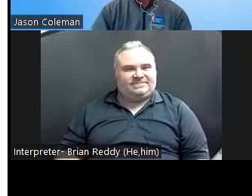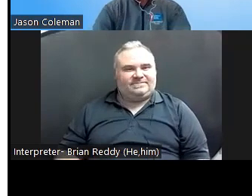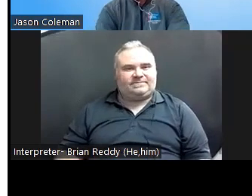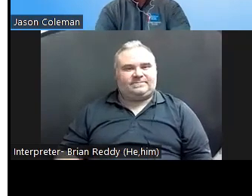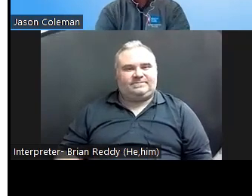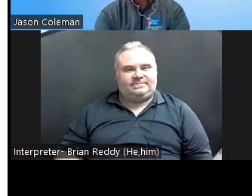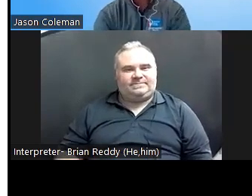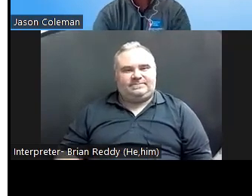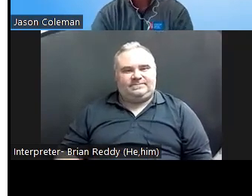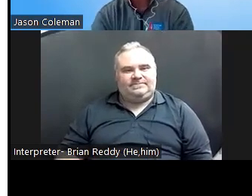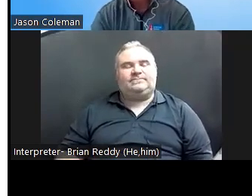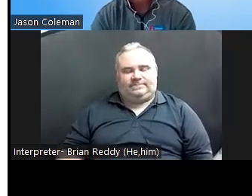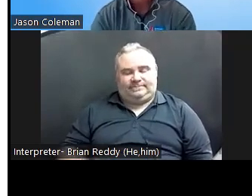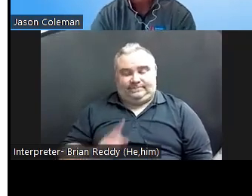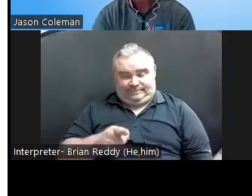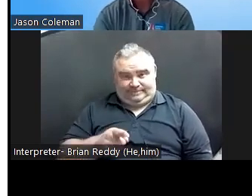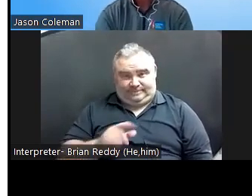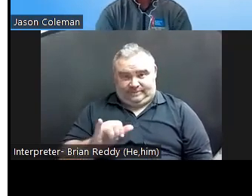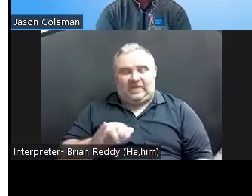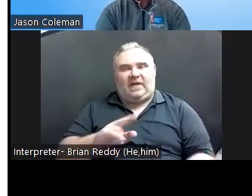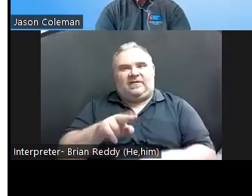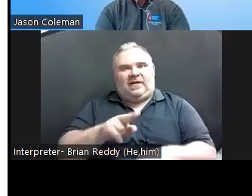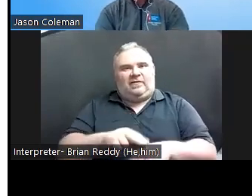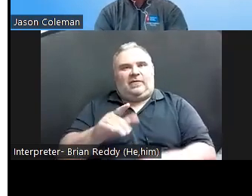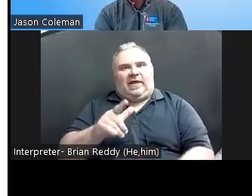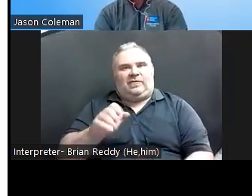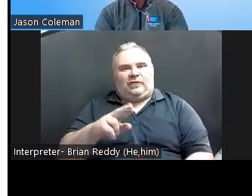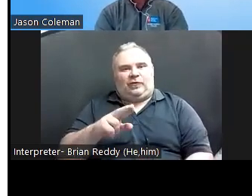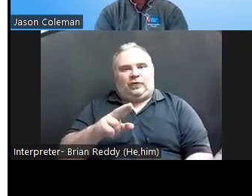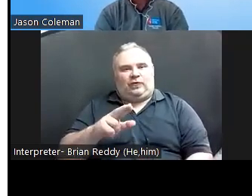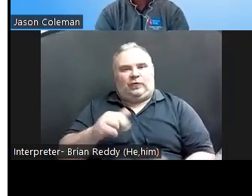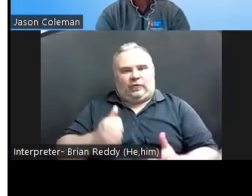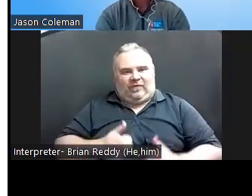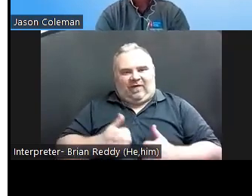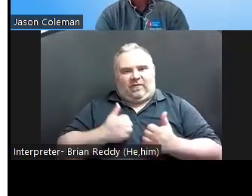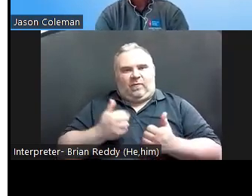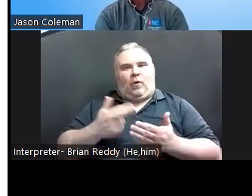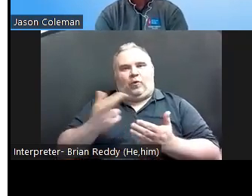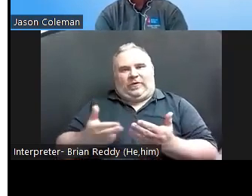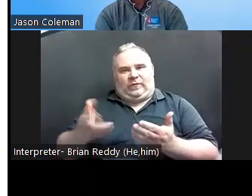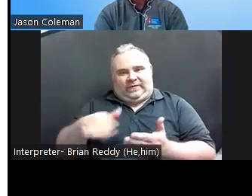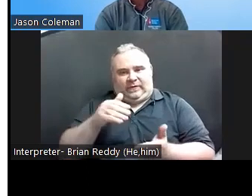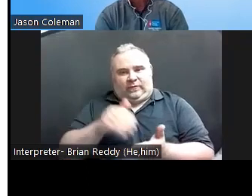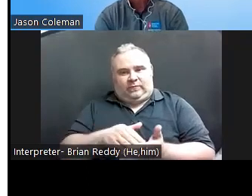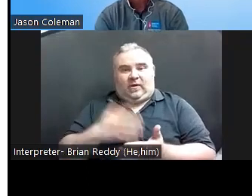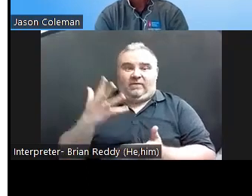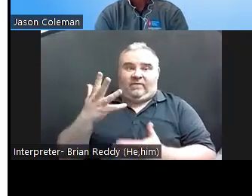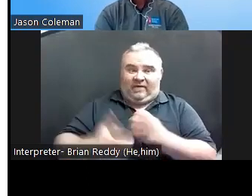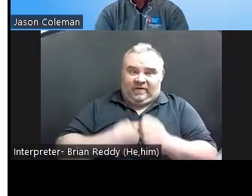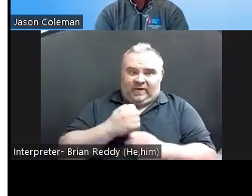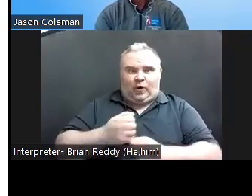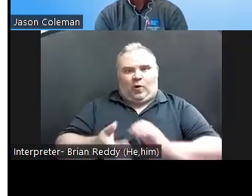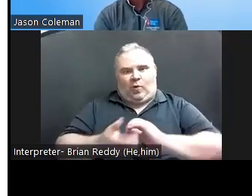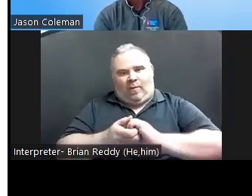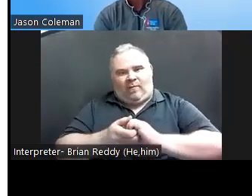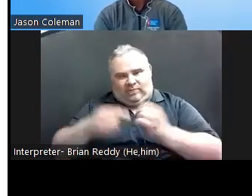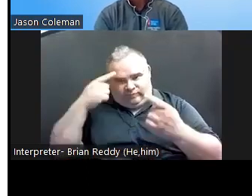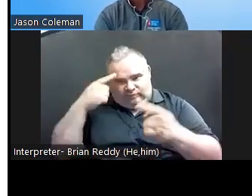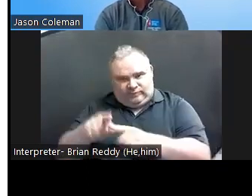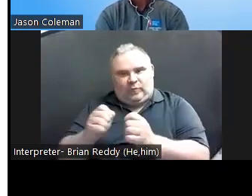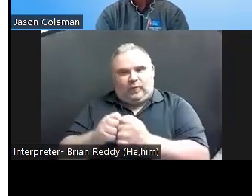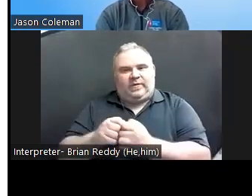We also have the National Cancer Survivorship Research Center. It's the product of a 5-year cooperative agreement with the Centers